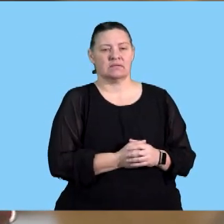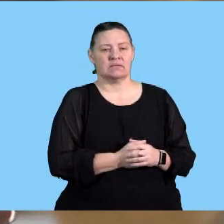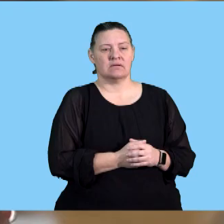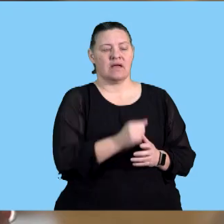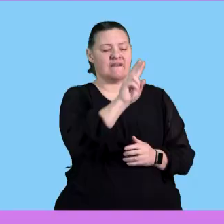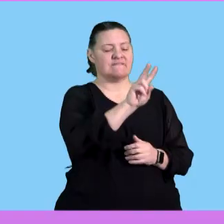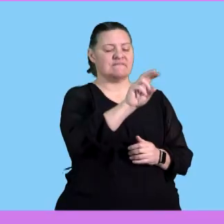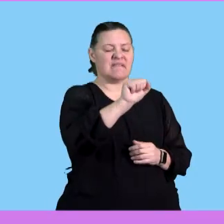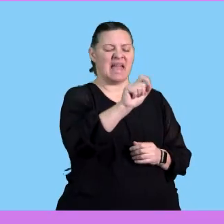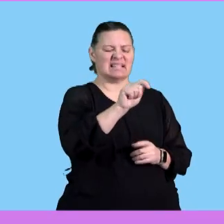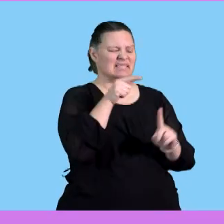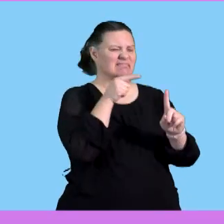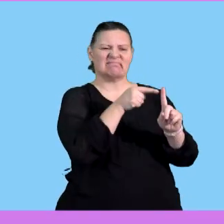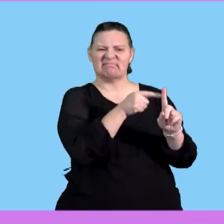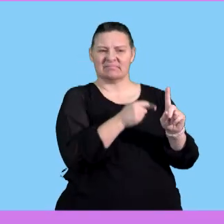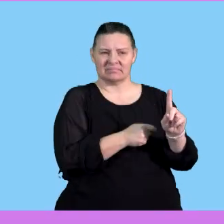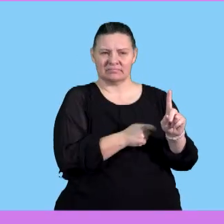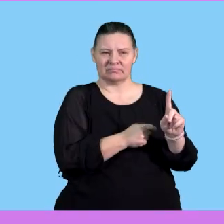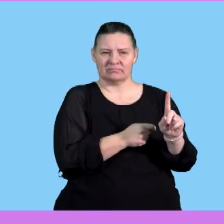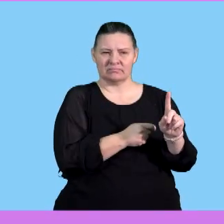the acronym VAT.